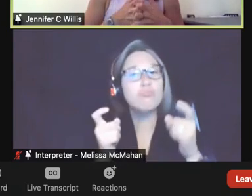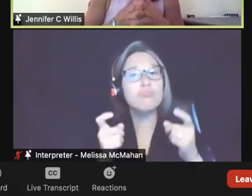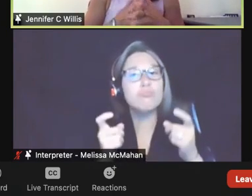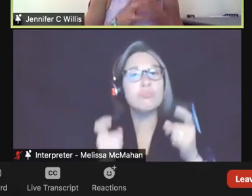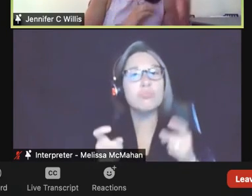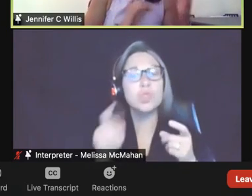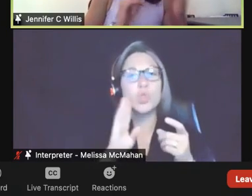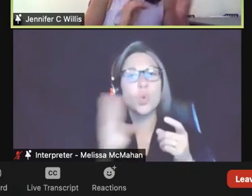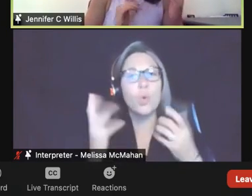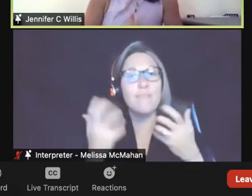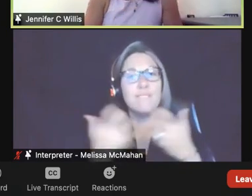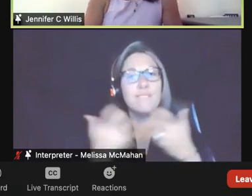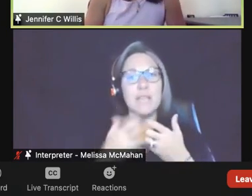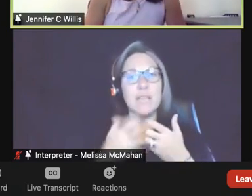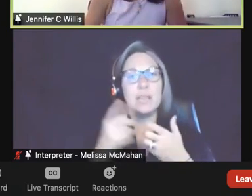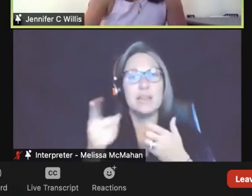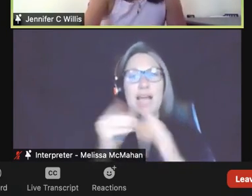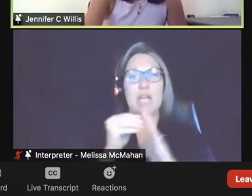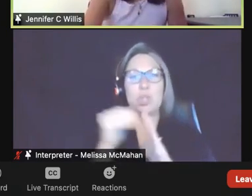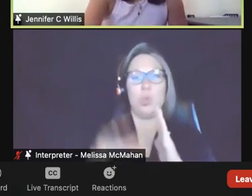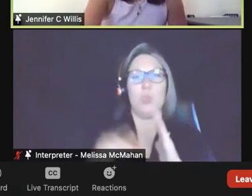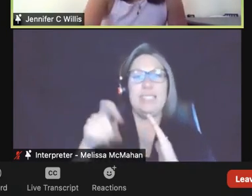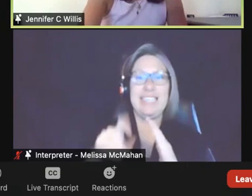that student's need at that level.